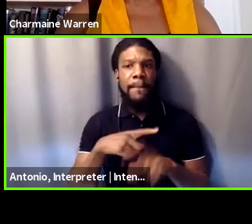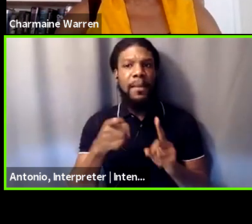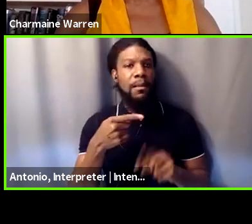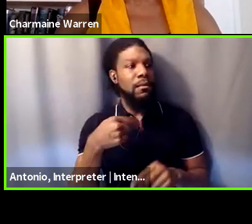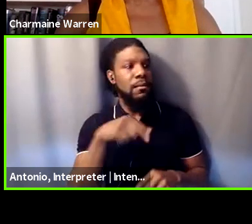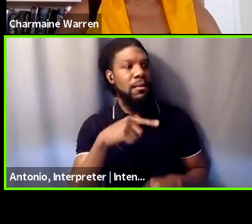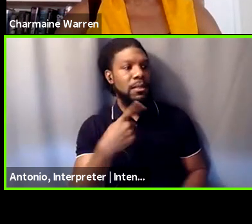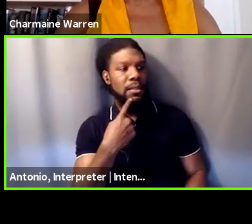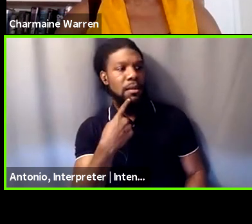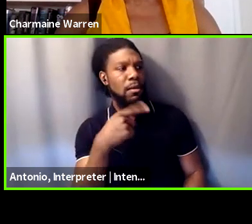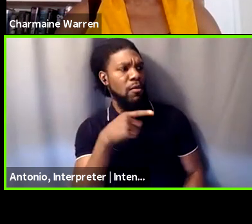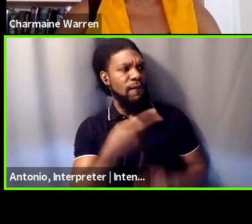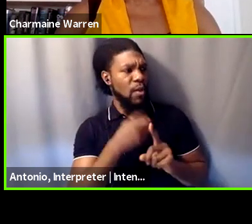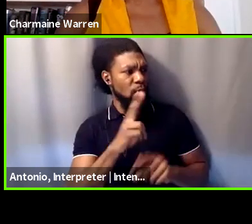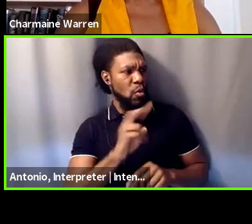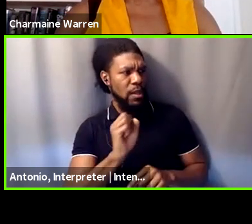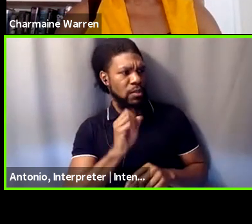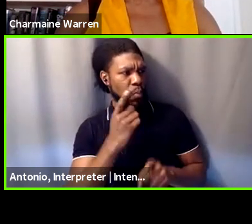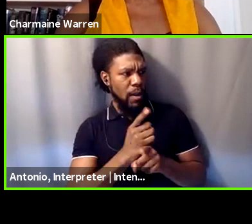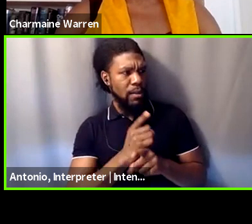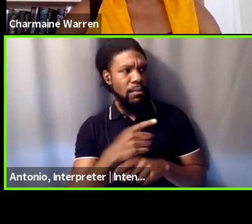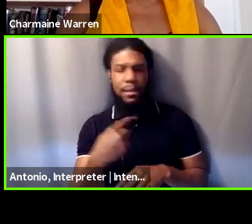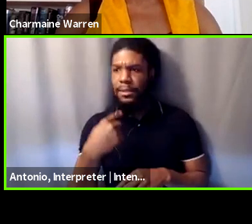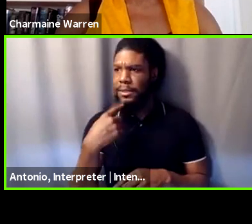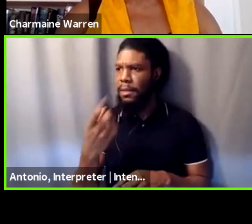I'm like, no, I'm from Japan.